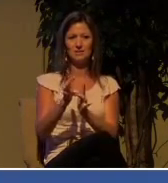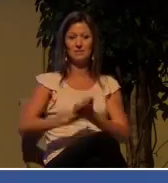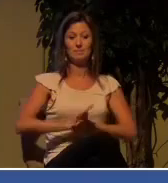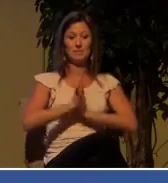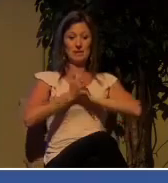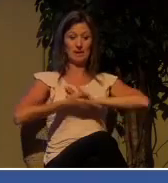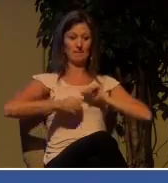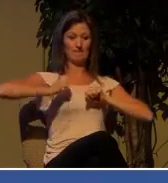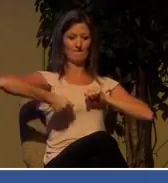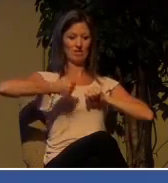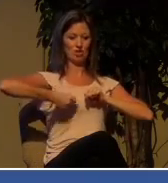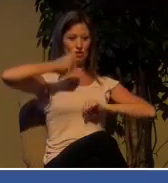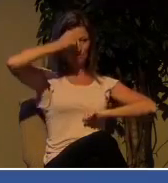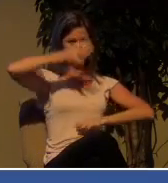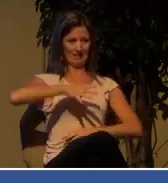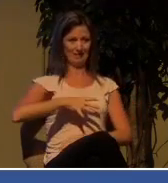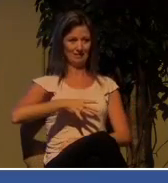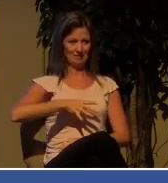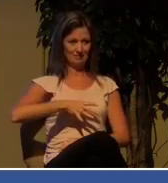of men.